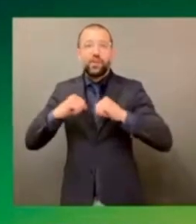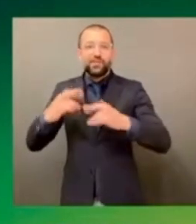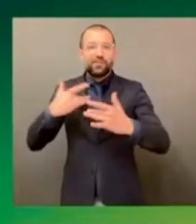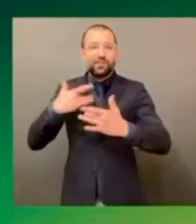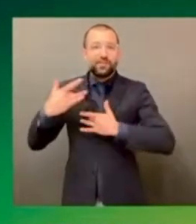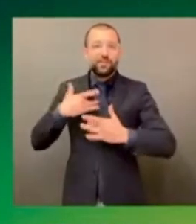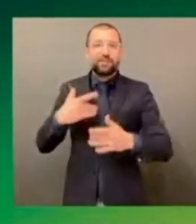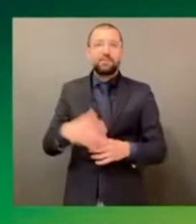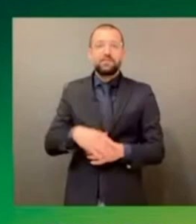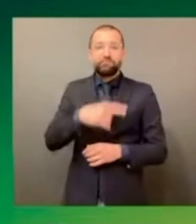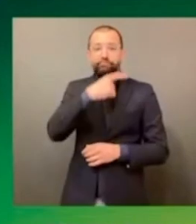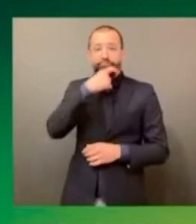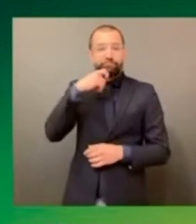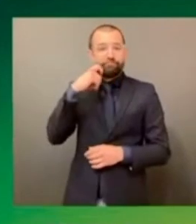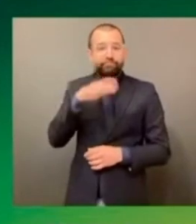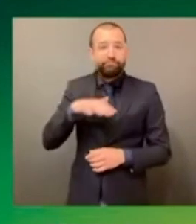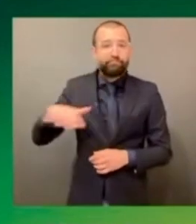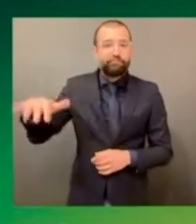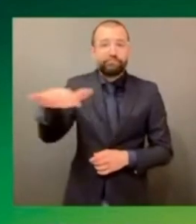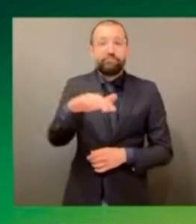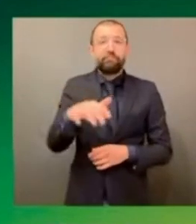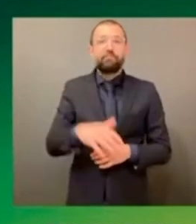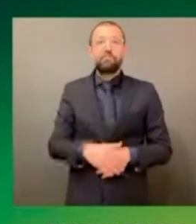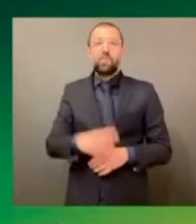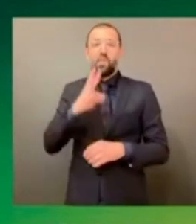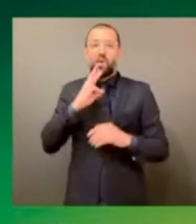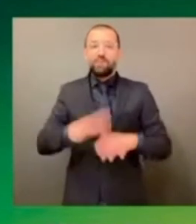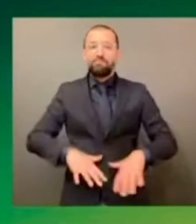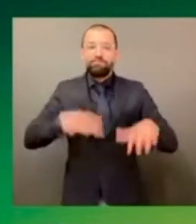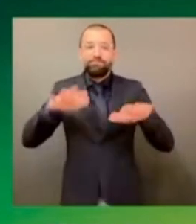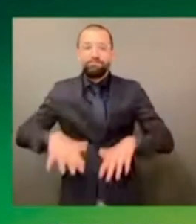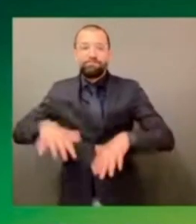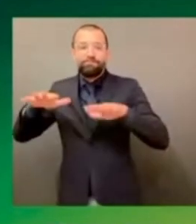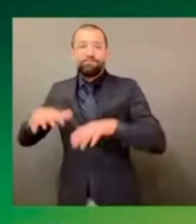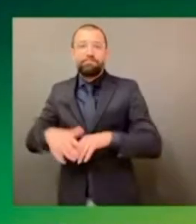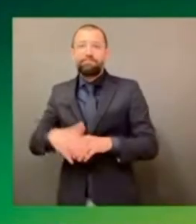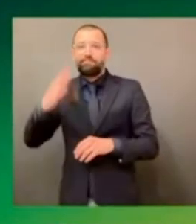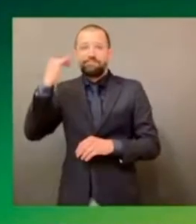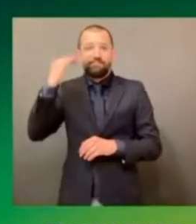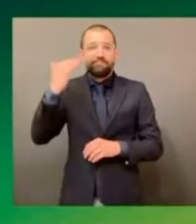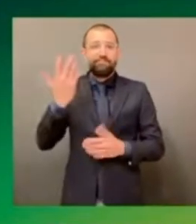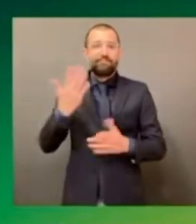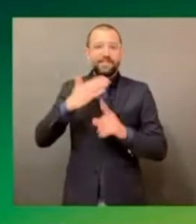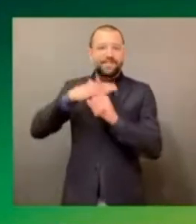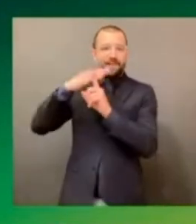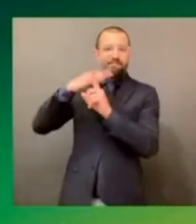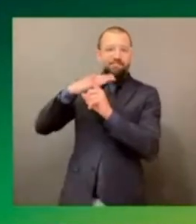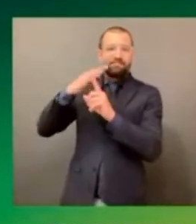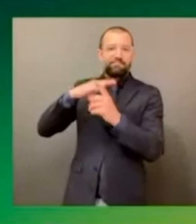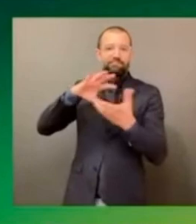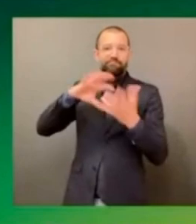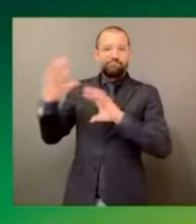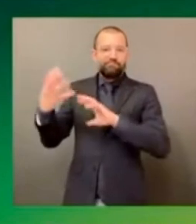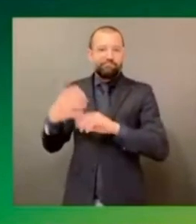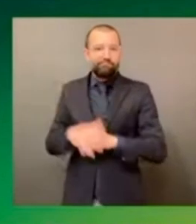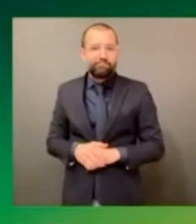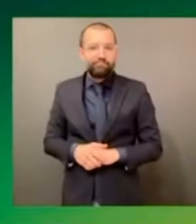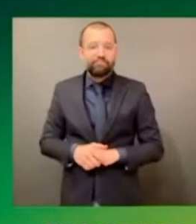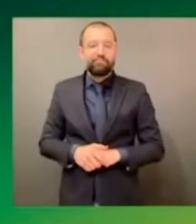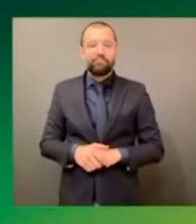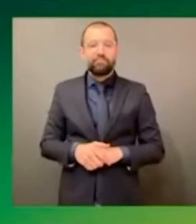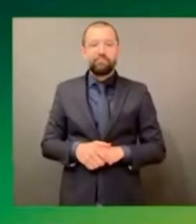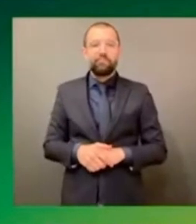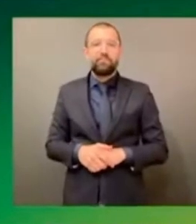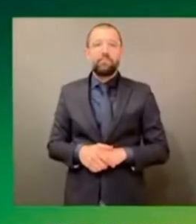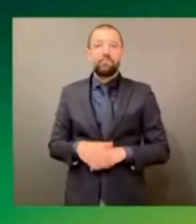floods exacerbated by the climate crisis, and barriers to economic growth, both on a macro and